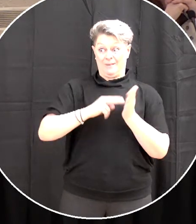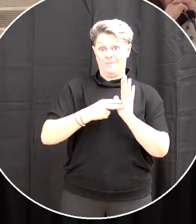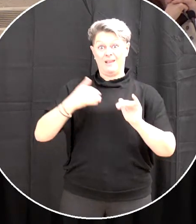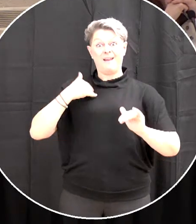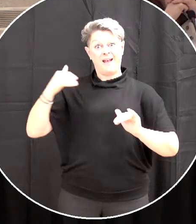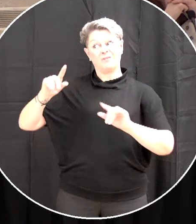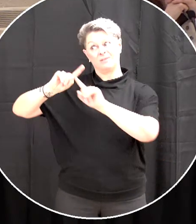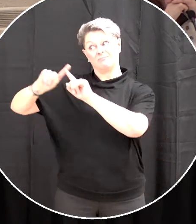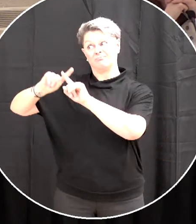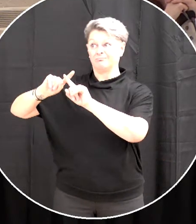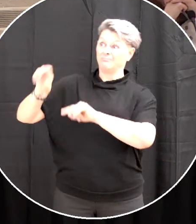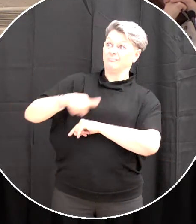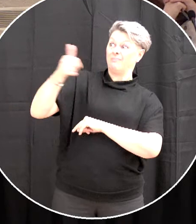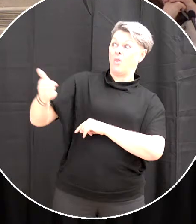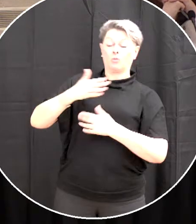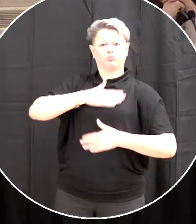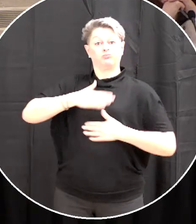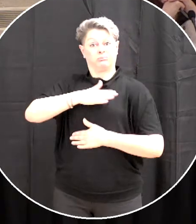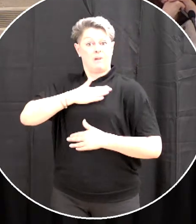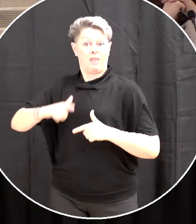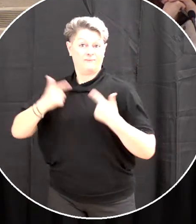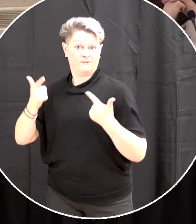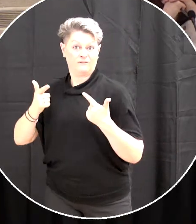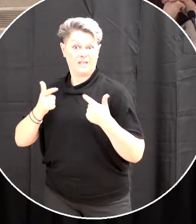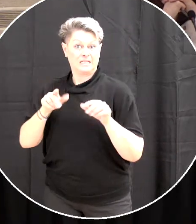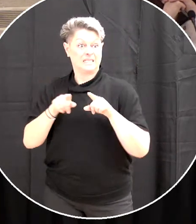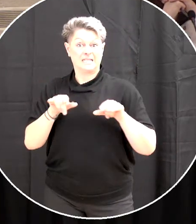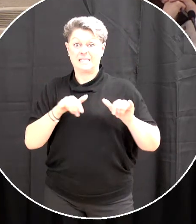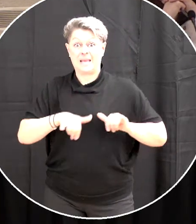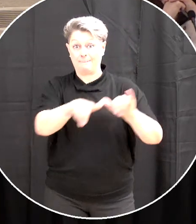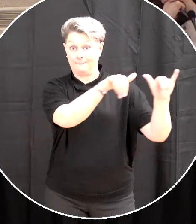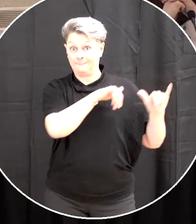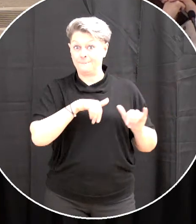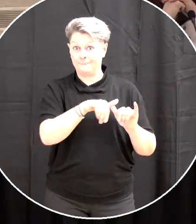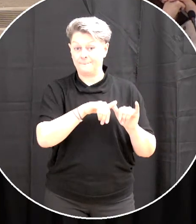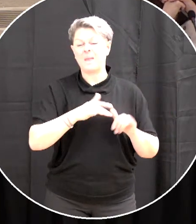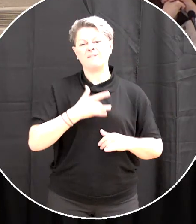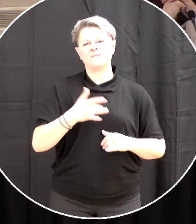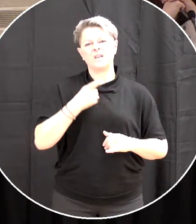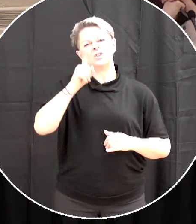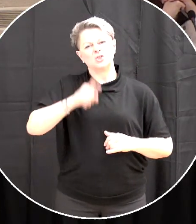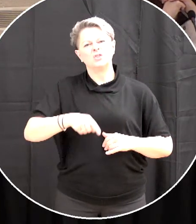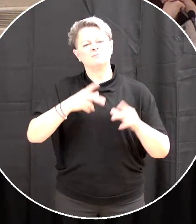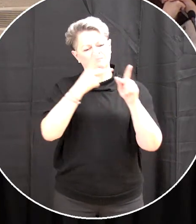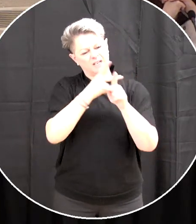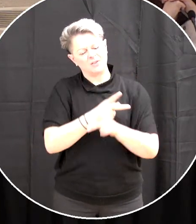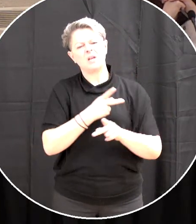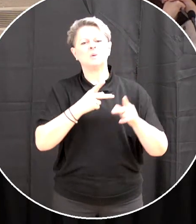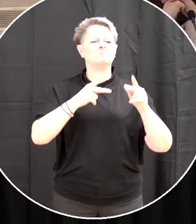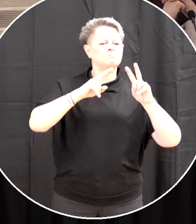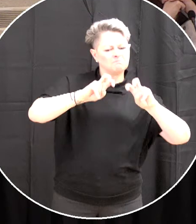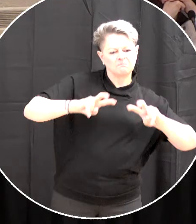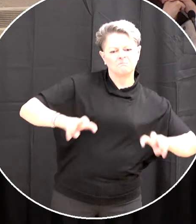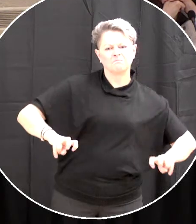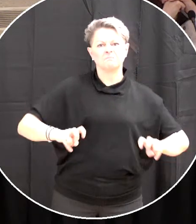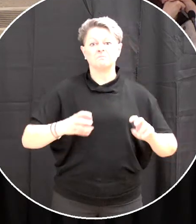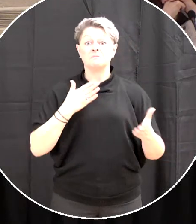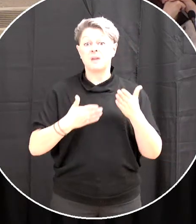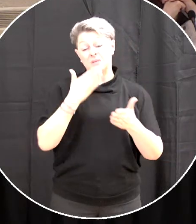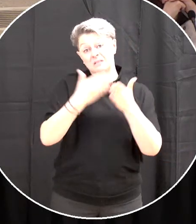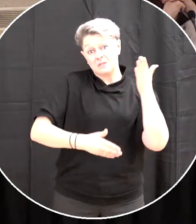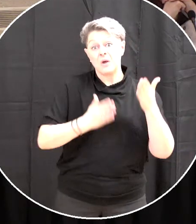upcoming municipal election, and I think we need to clarify and revisit and make sure we're doing the right thing before that, because maybe some of us want to throw our hat in that